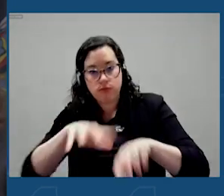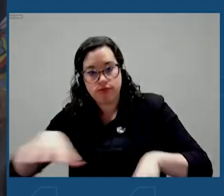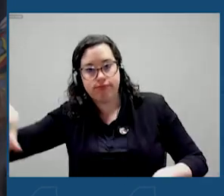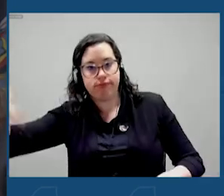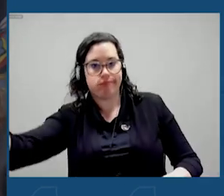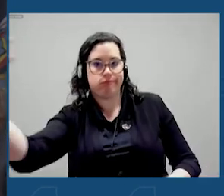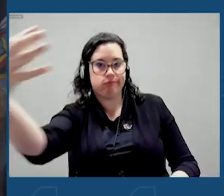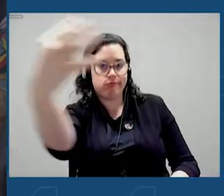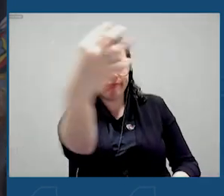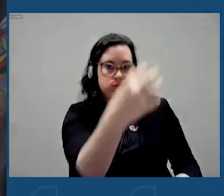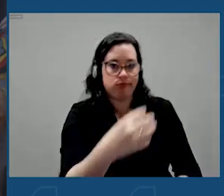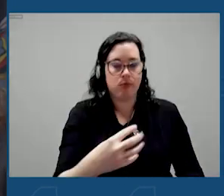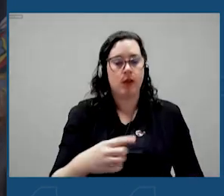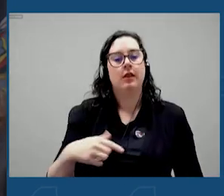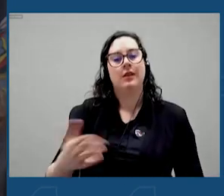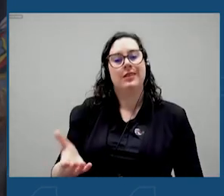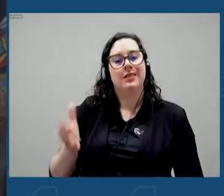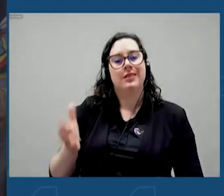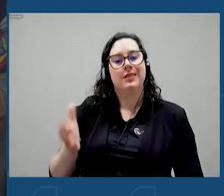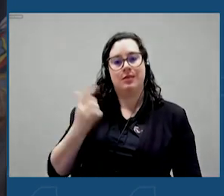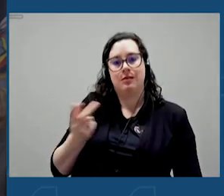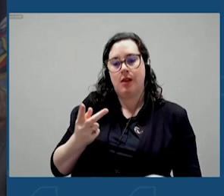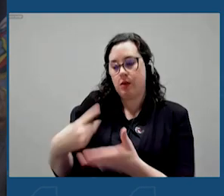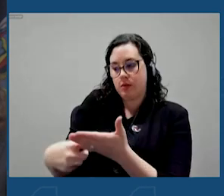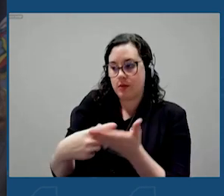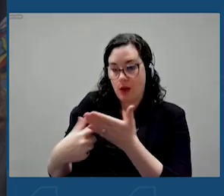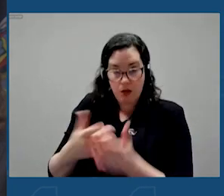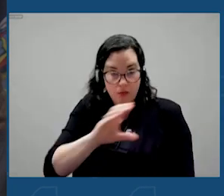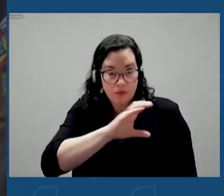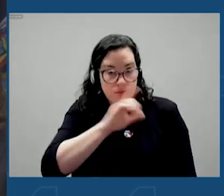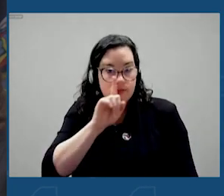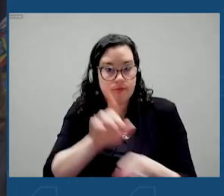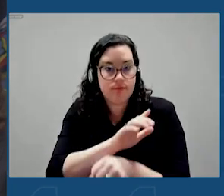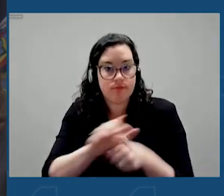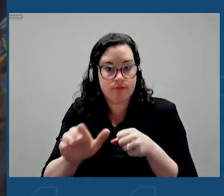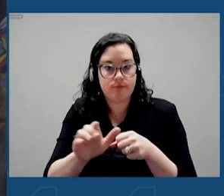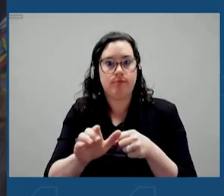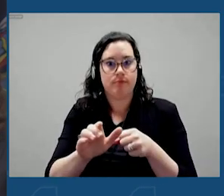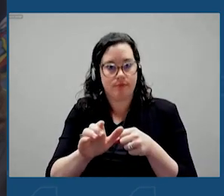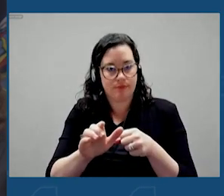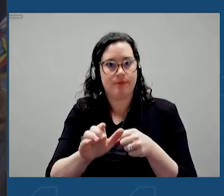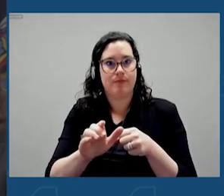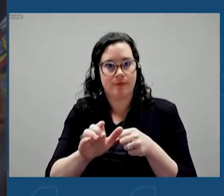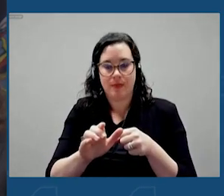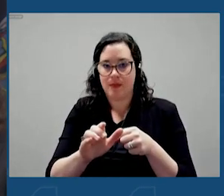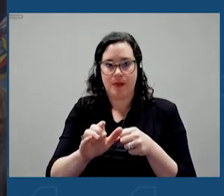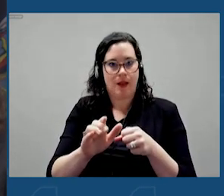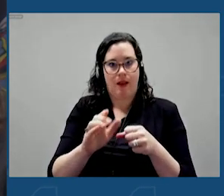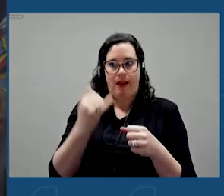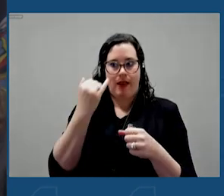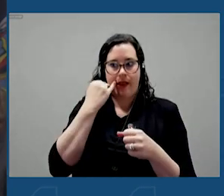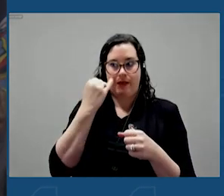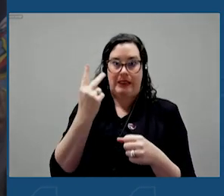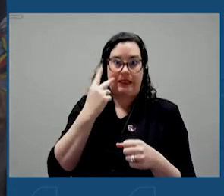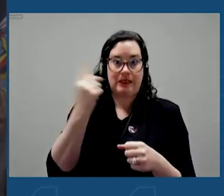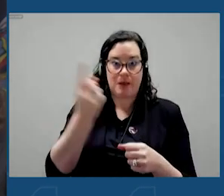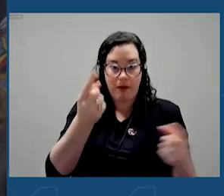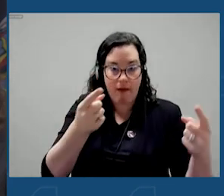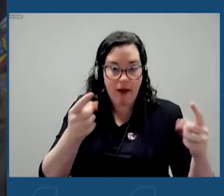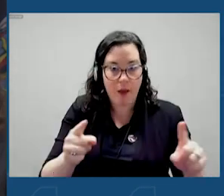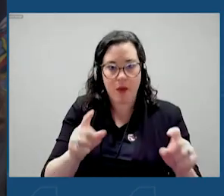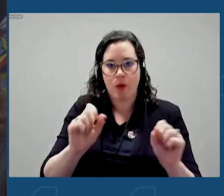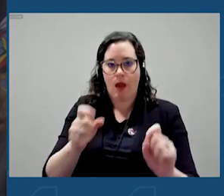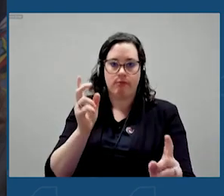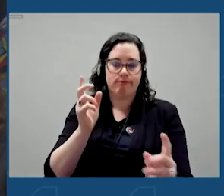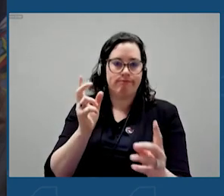talking about the fact that the police department is apprehending everybody almost immediately because of the access to the video that comes